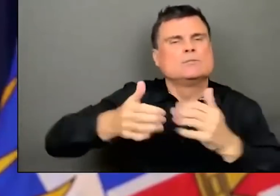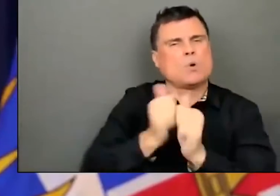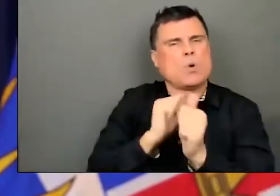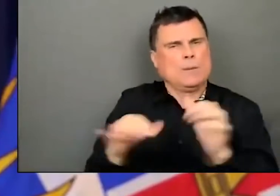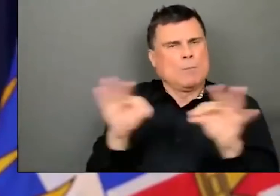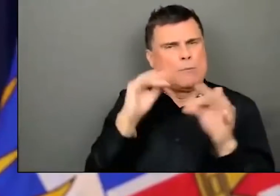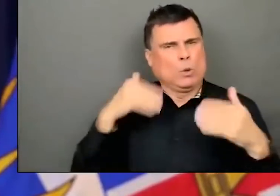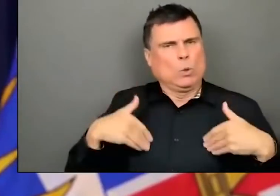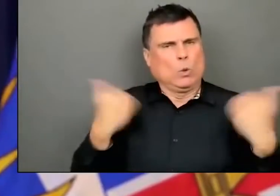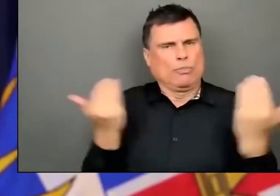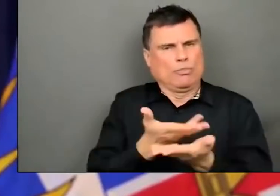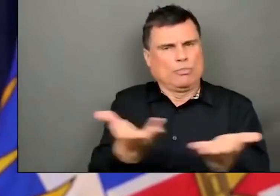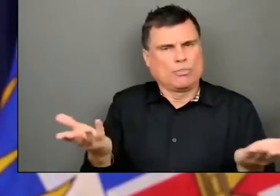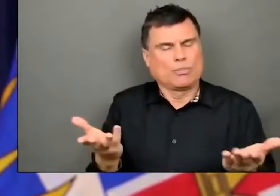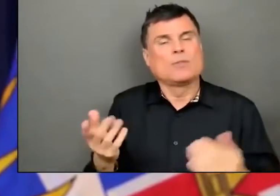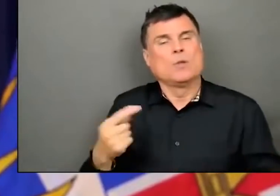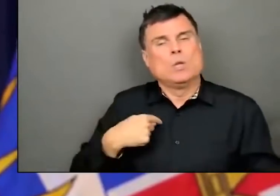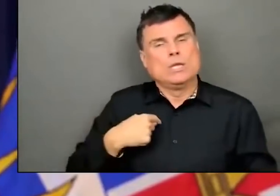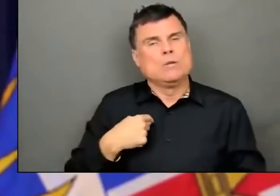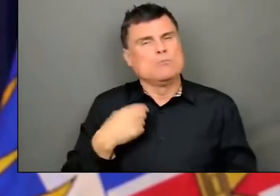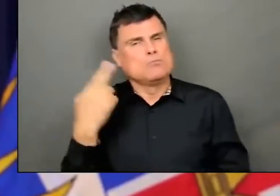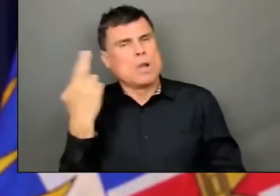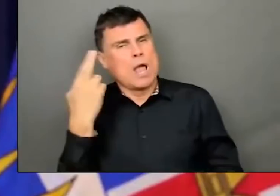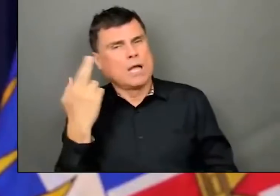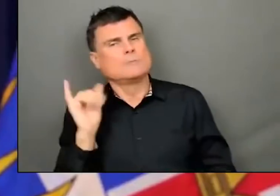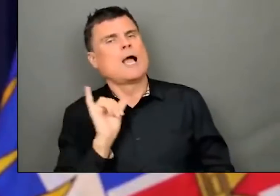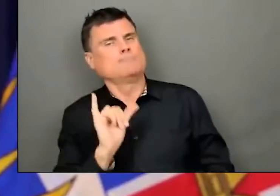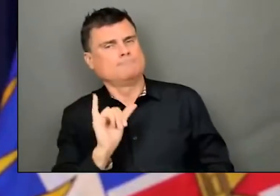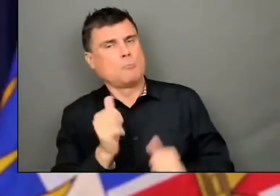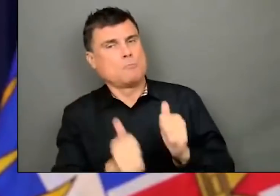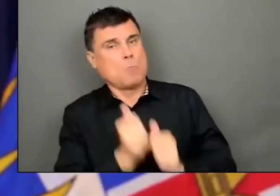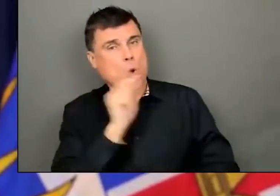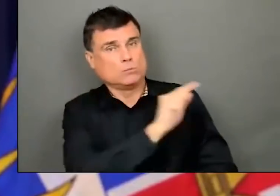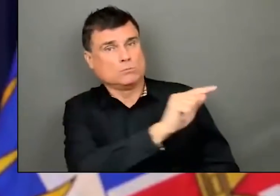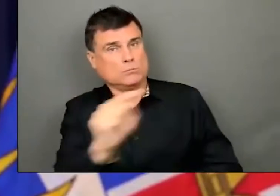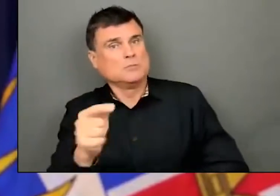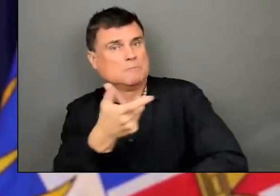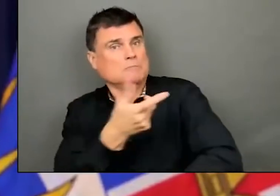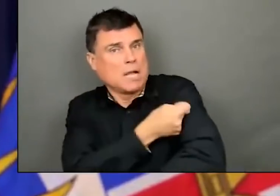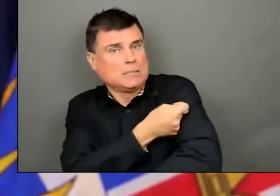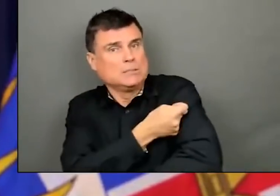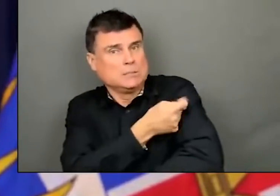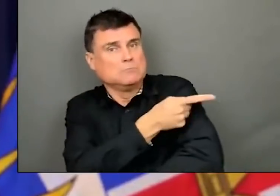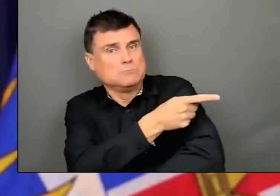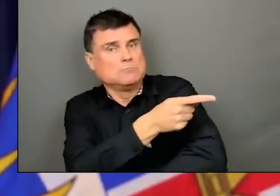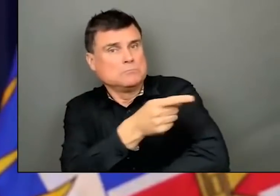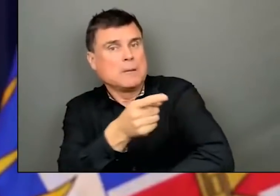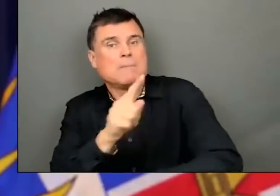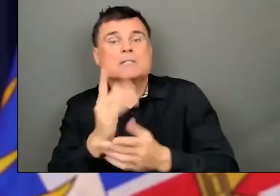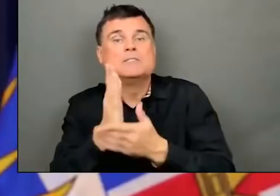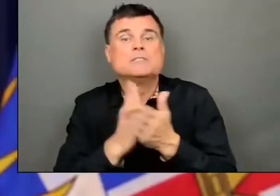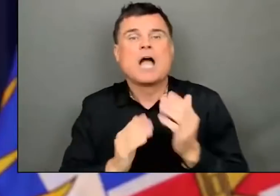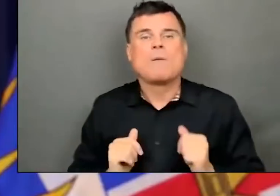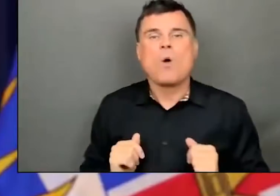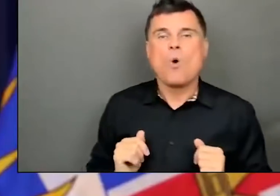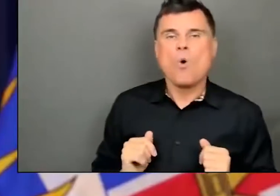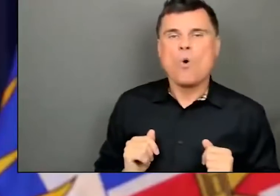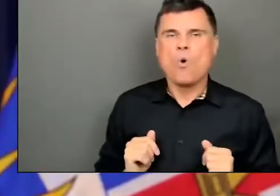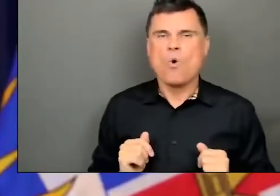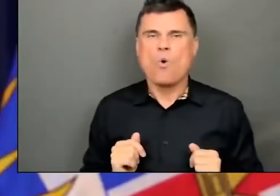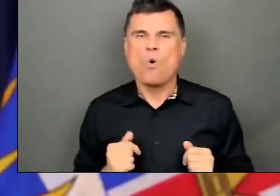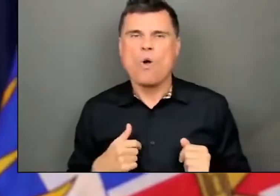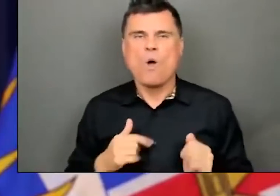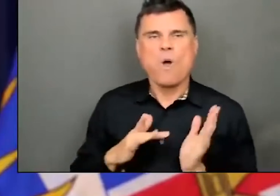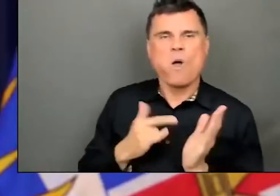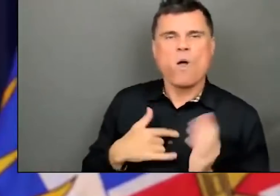but unfortunately, some people were taking advantage of that not being required, and it has